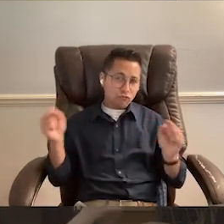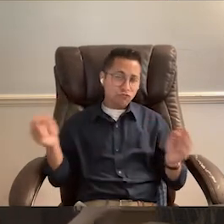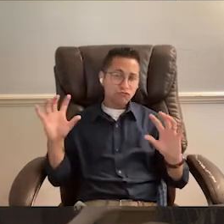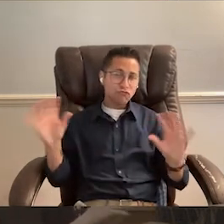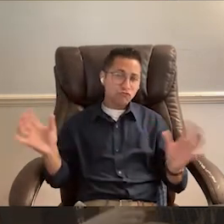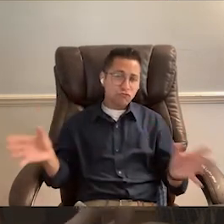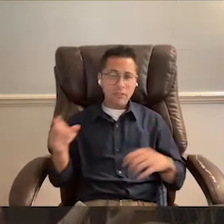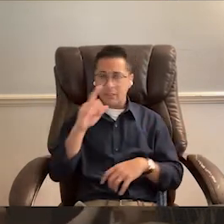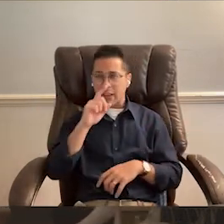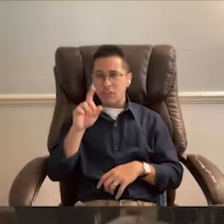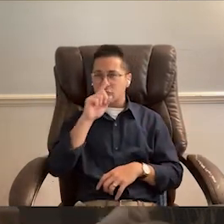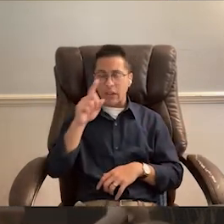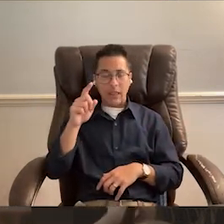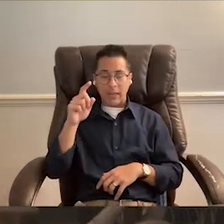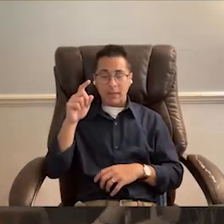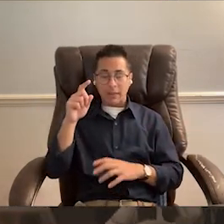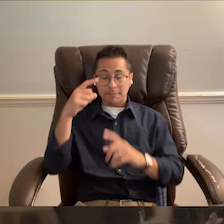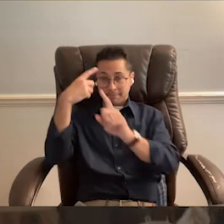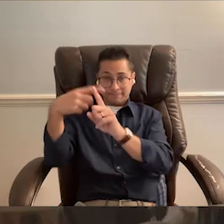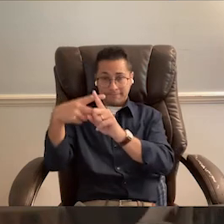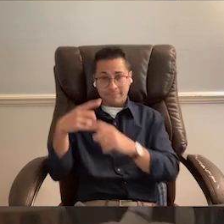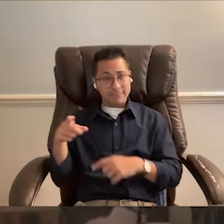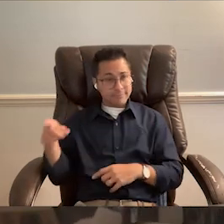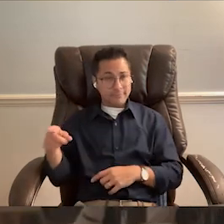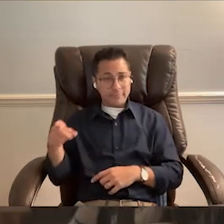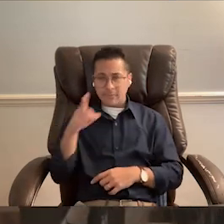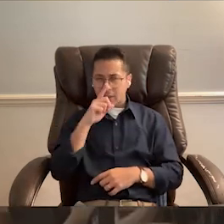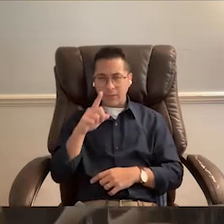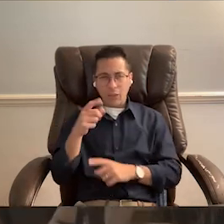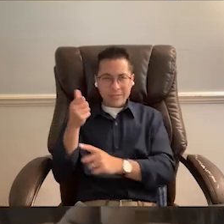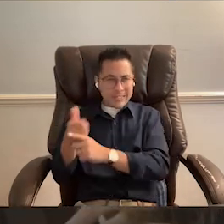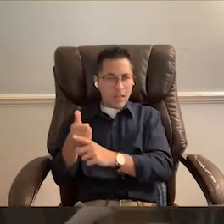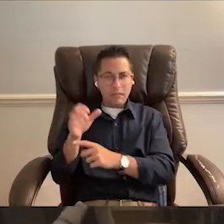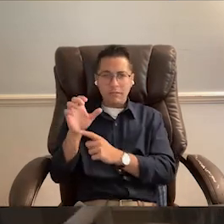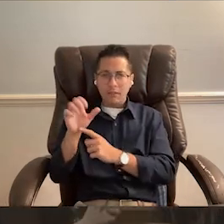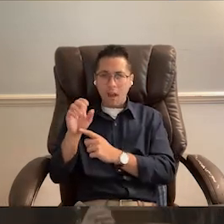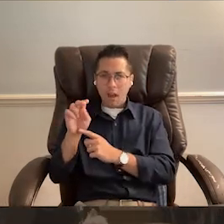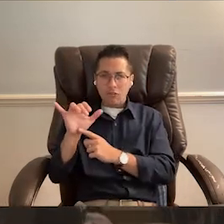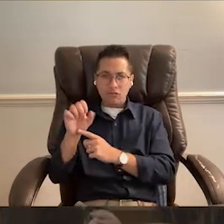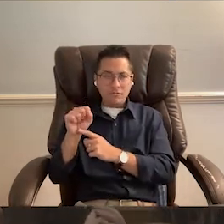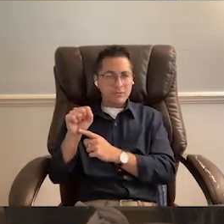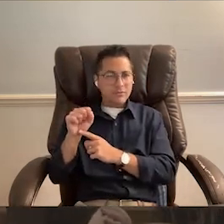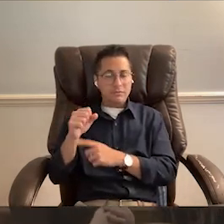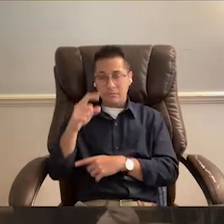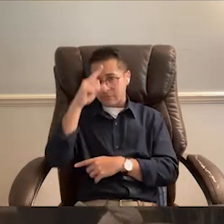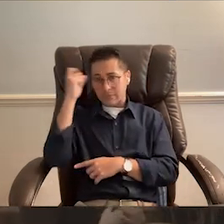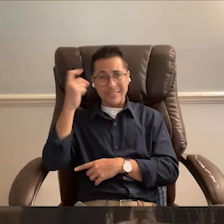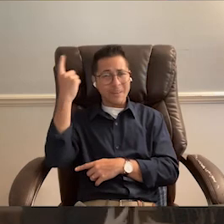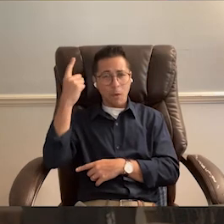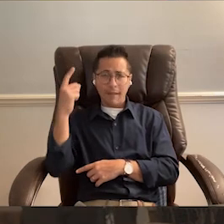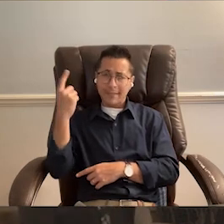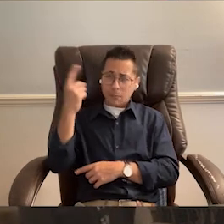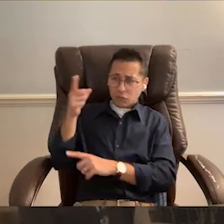has a great life. She's really pretty. She's a cheerleader. She's very out there. She's very pretty. And she got